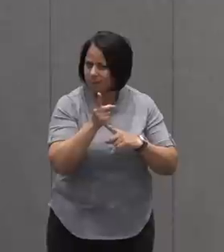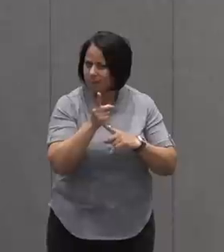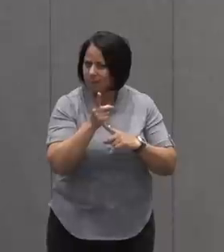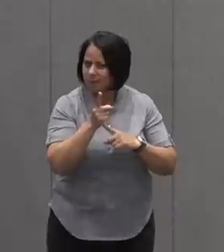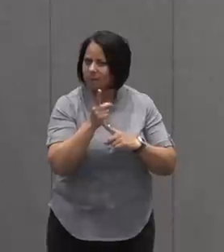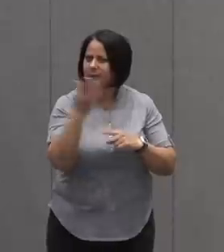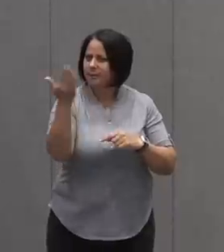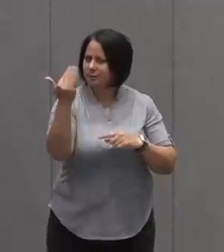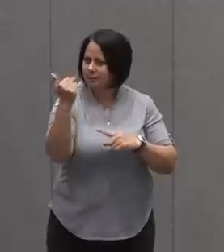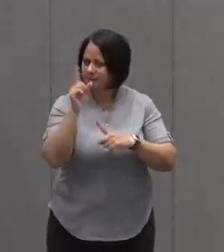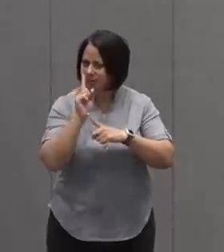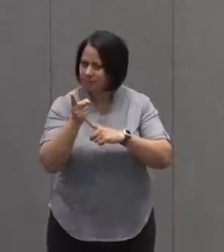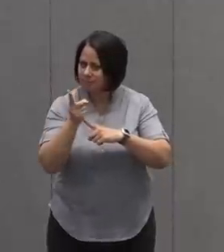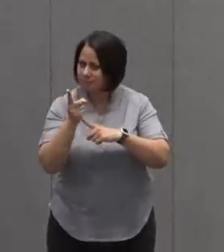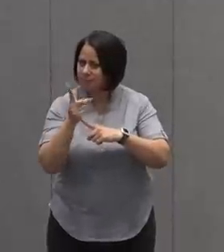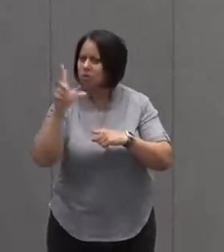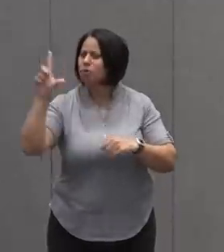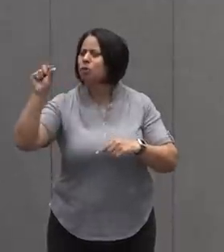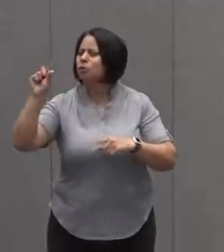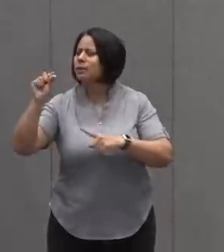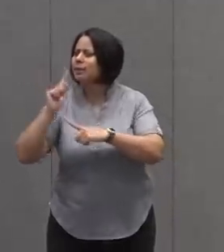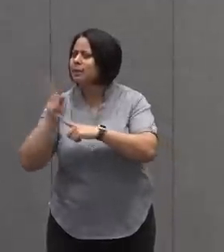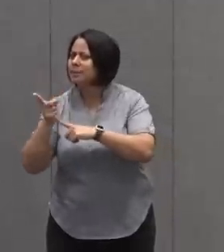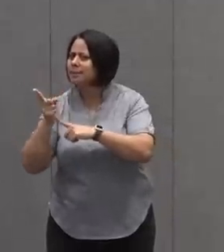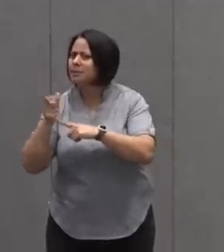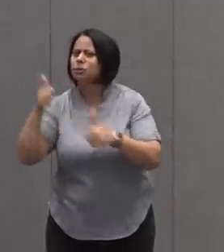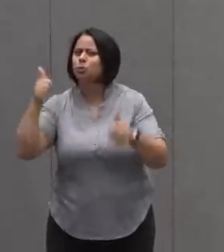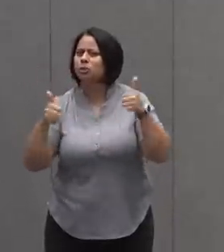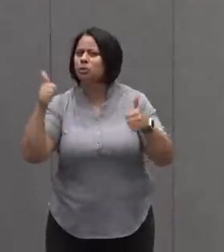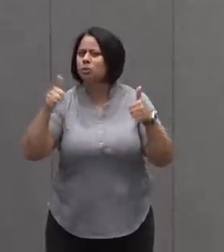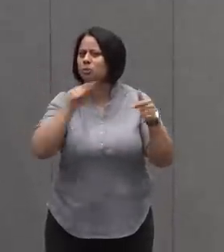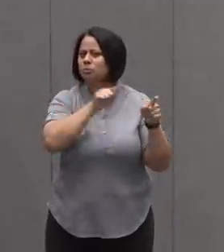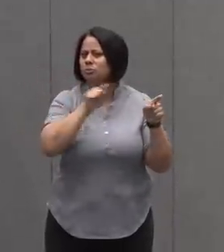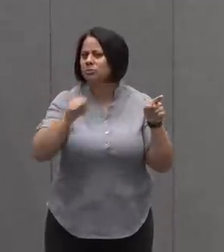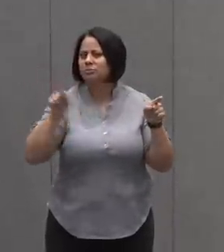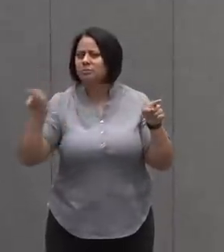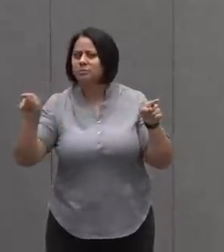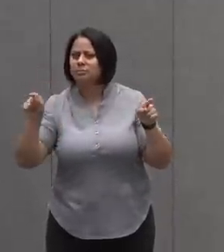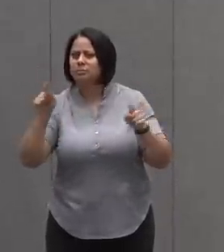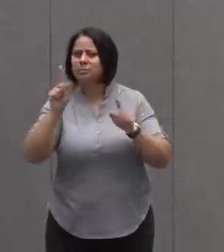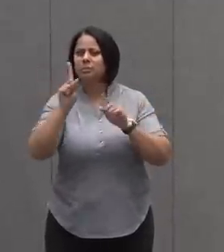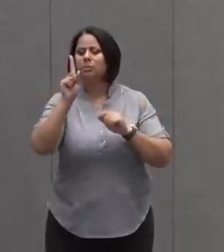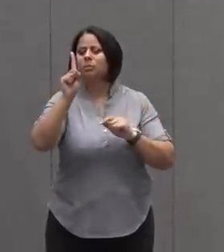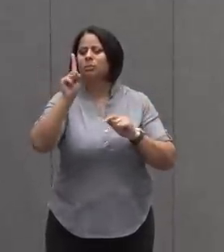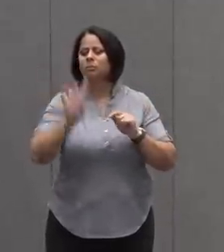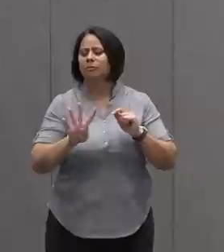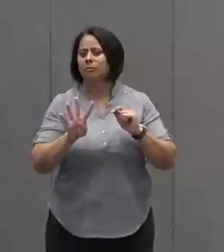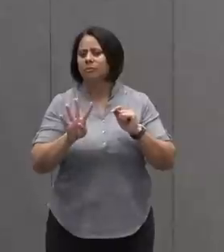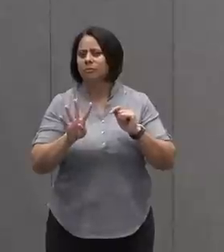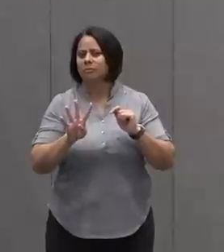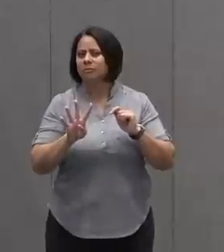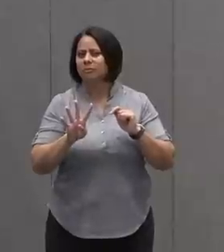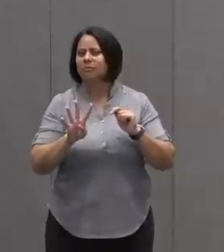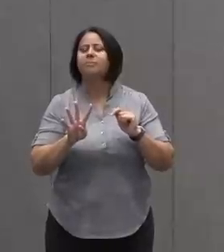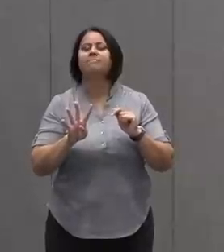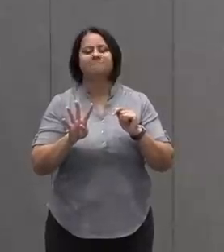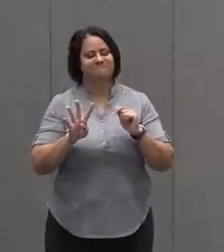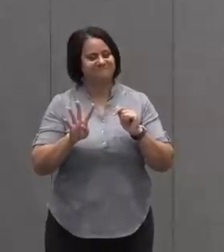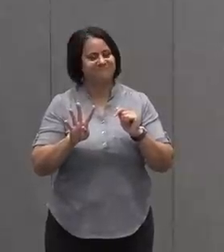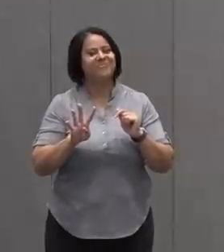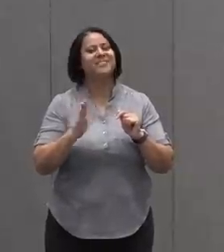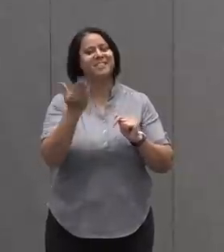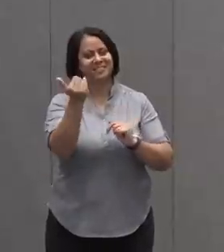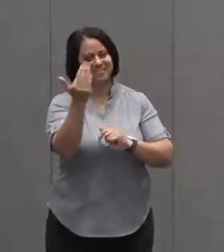15 minutes? 20 minutes? What do you think the quarter of the hour was? You're right. It would be